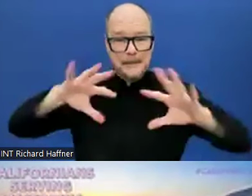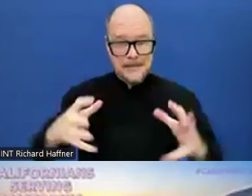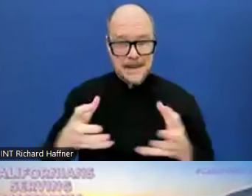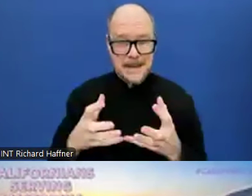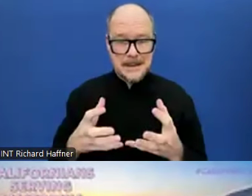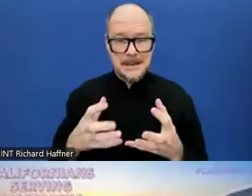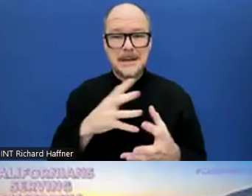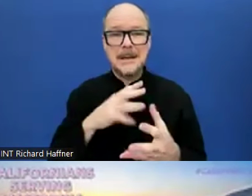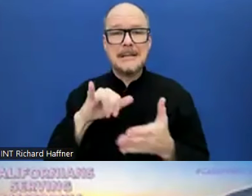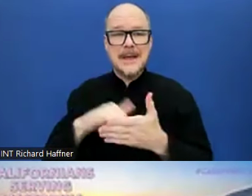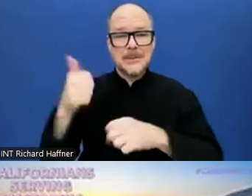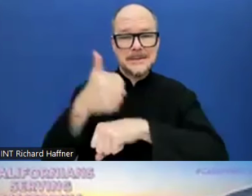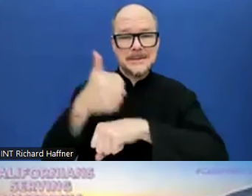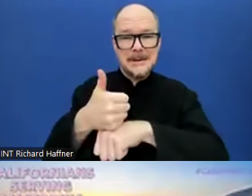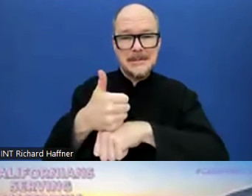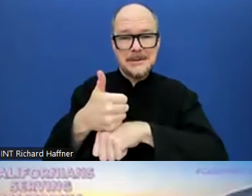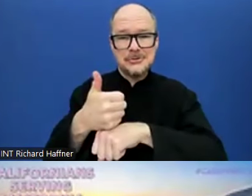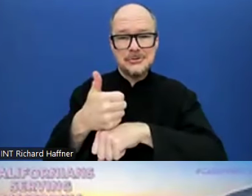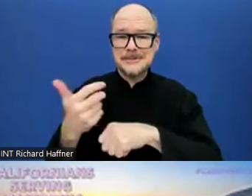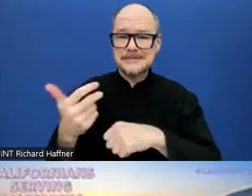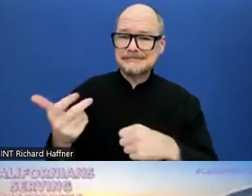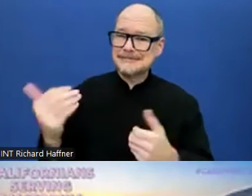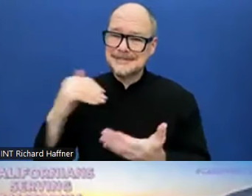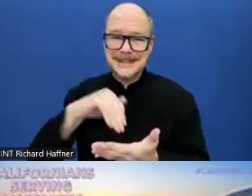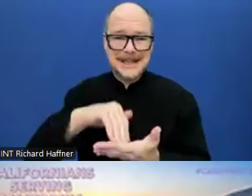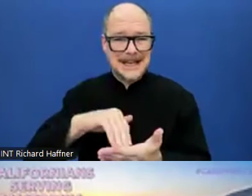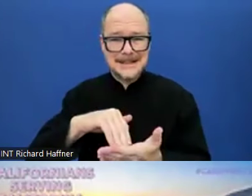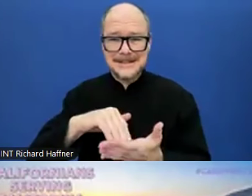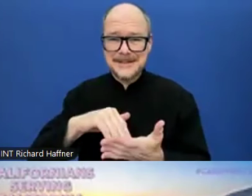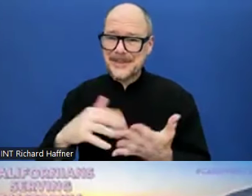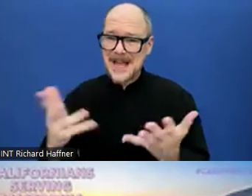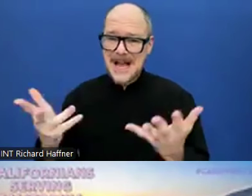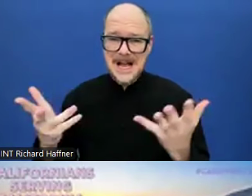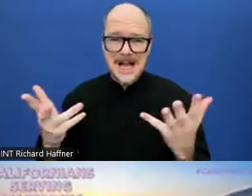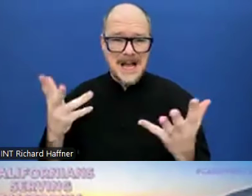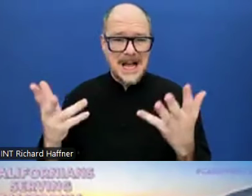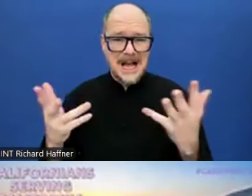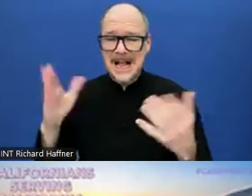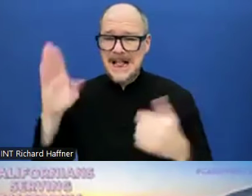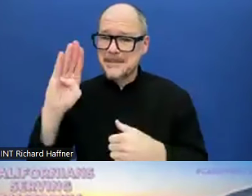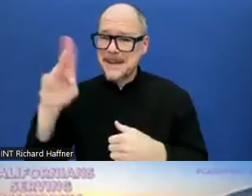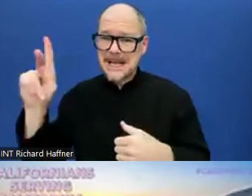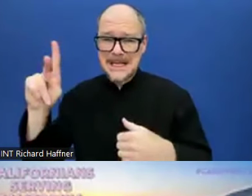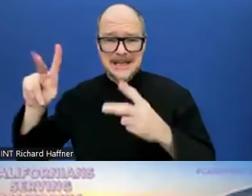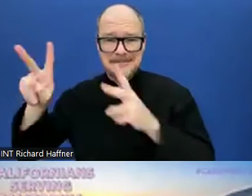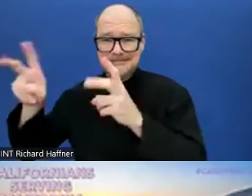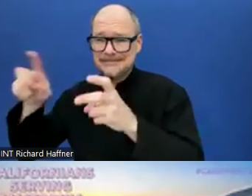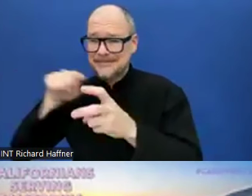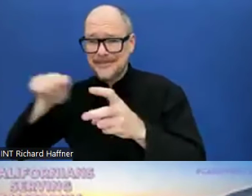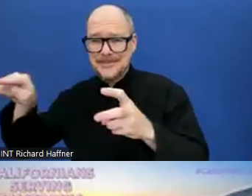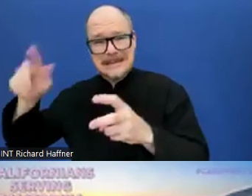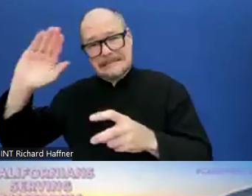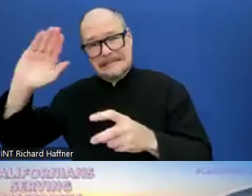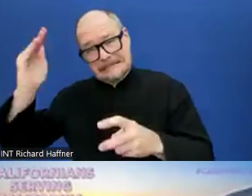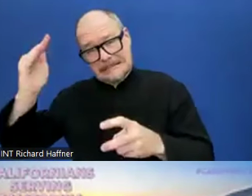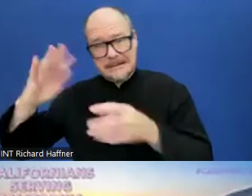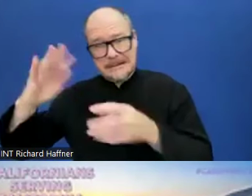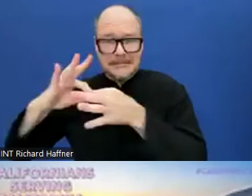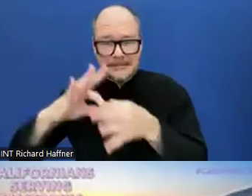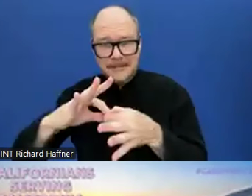that, again, and I'll just state the Bagley-Keene excerpt that is to some degree relevant,